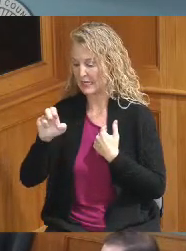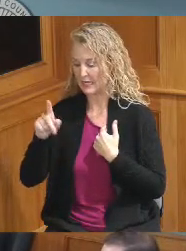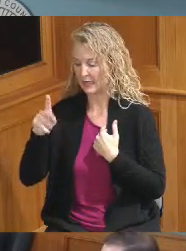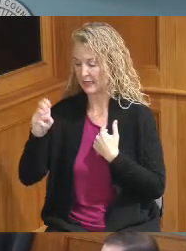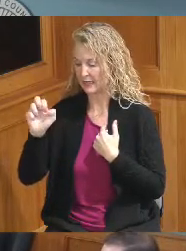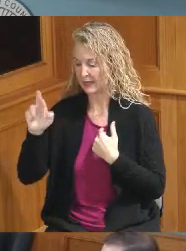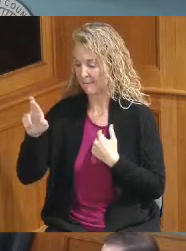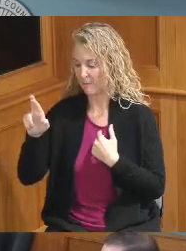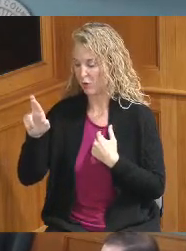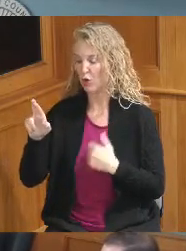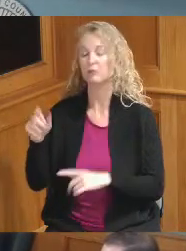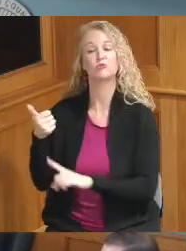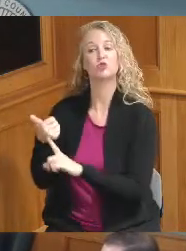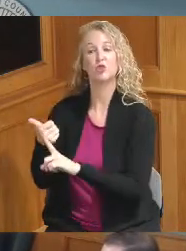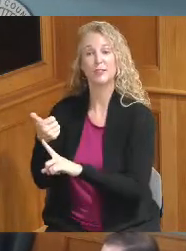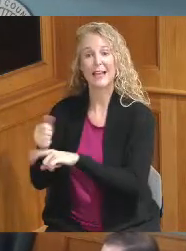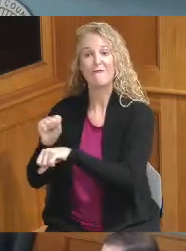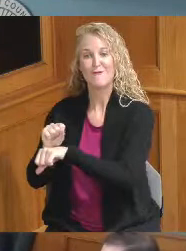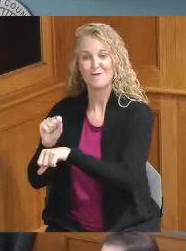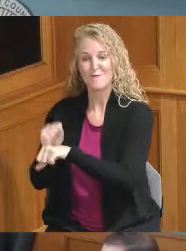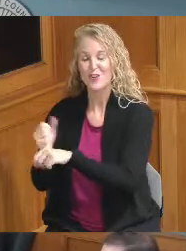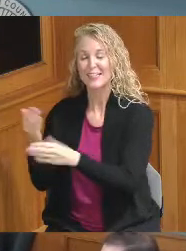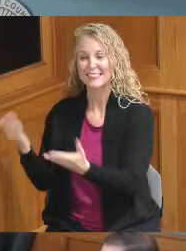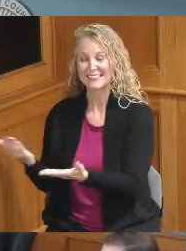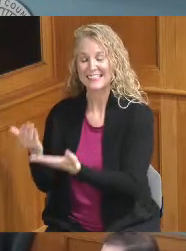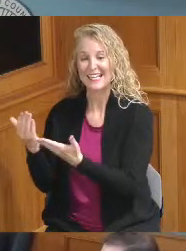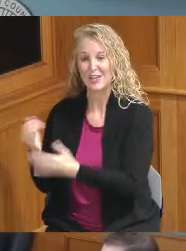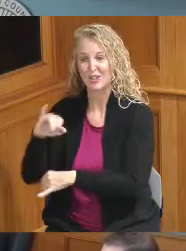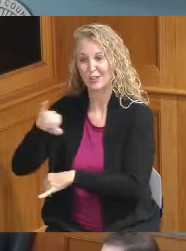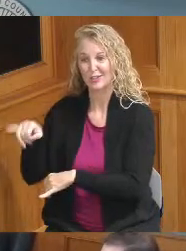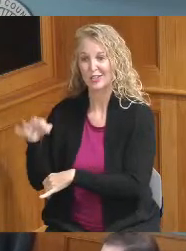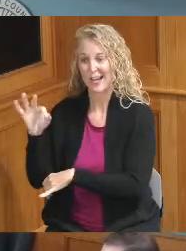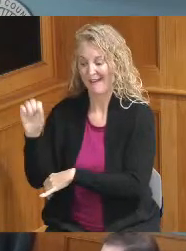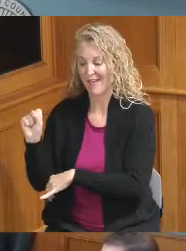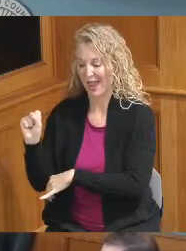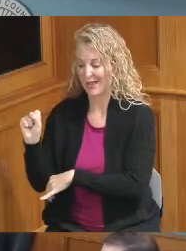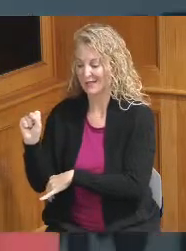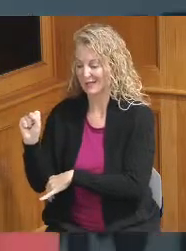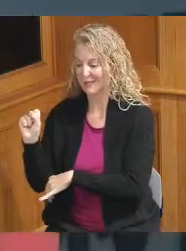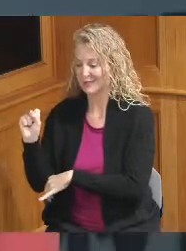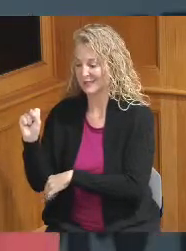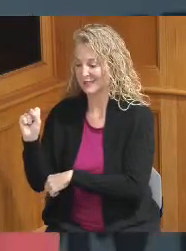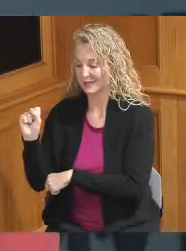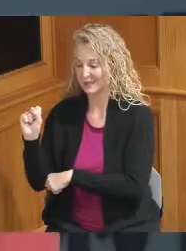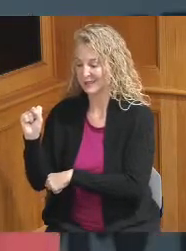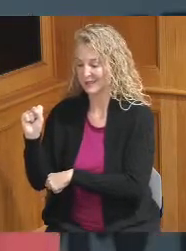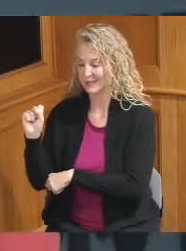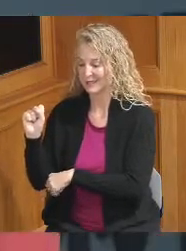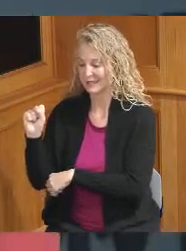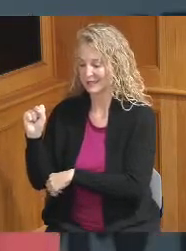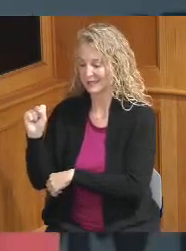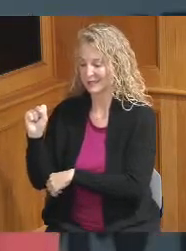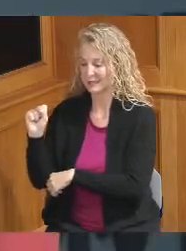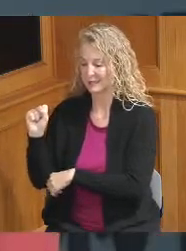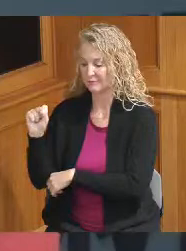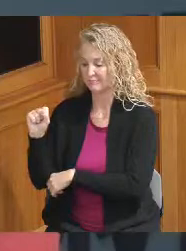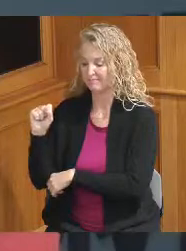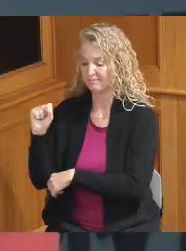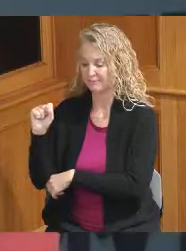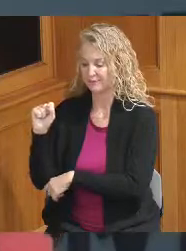is a member of our employee team from Jobs and Family Services, section